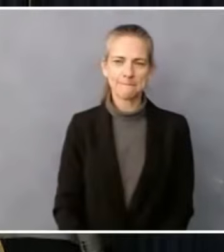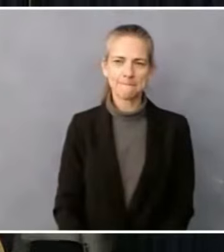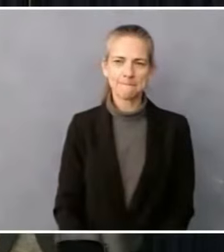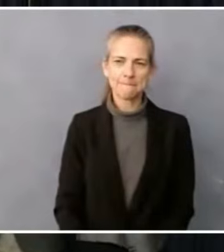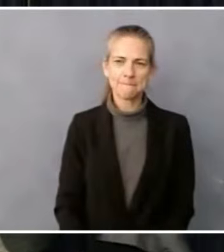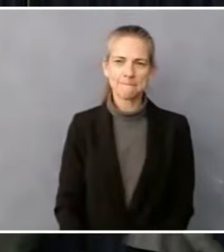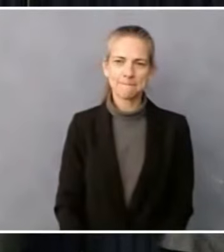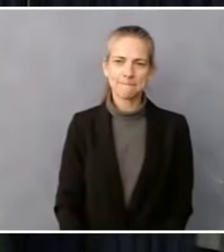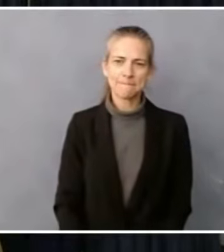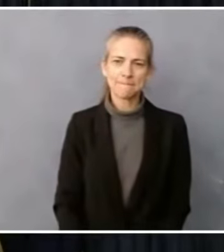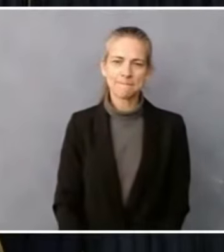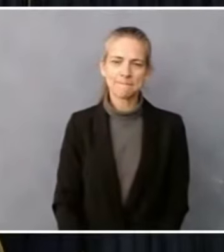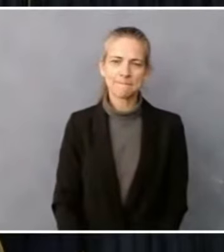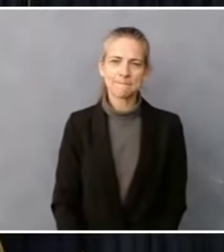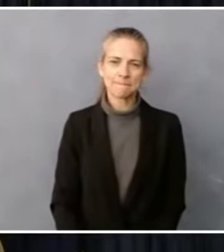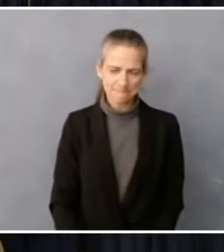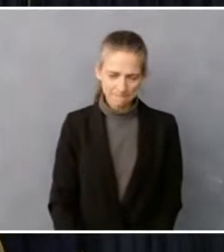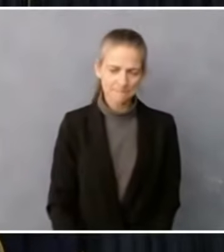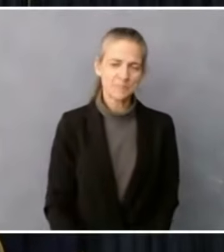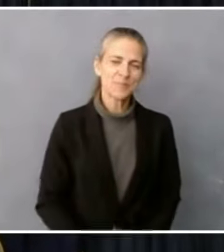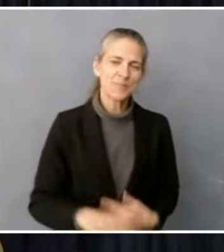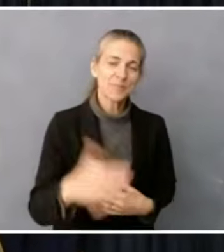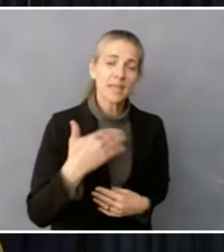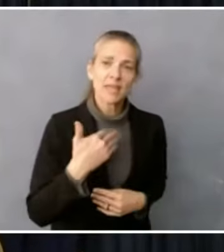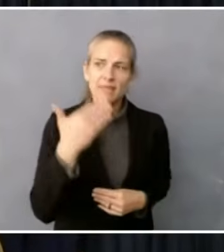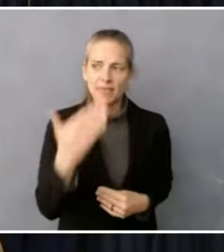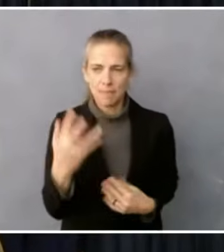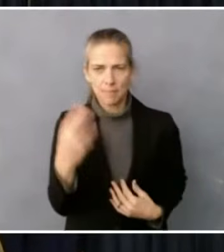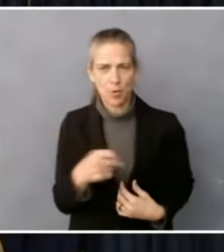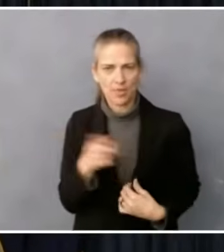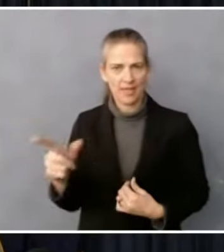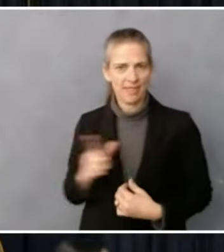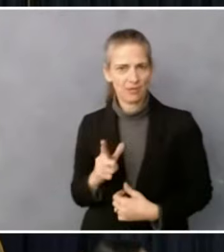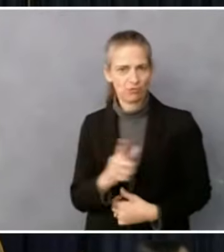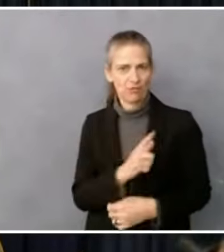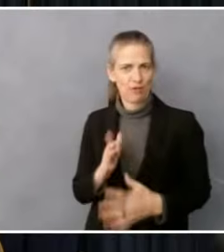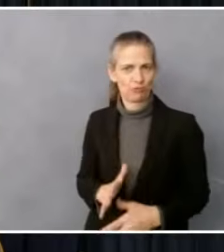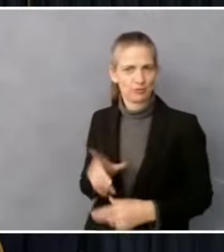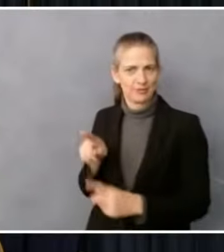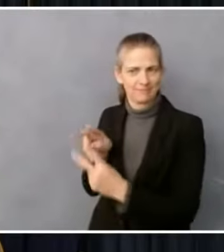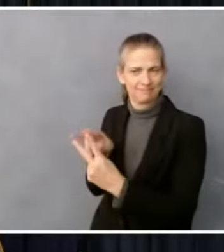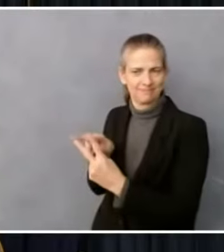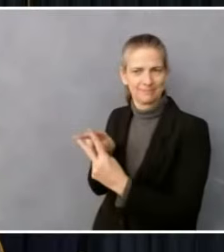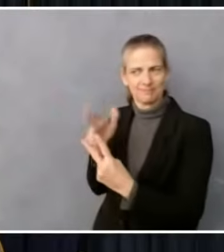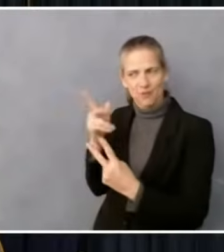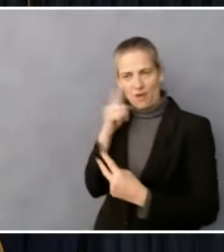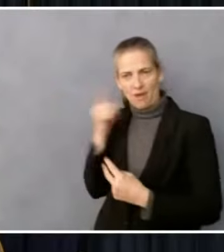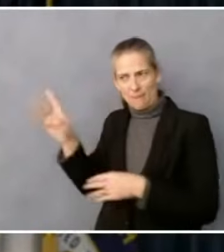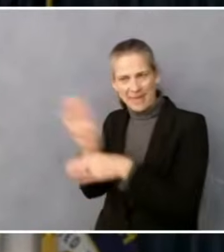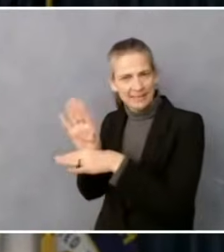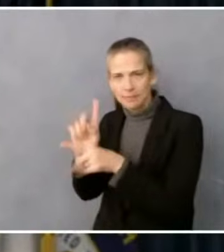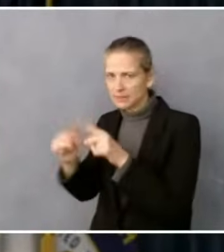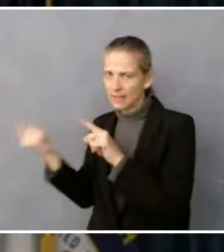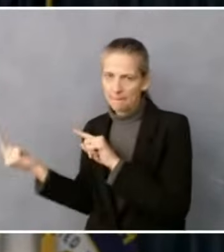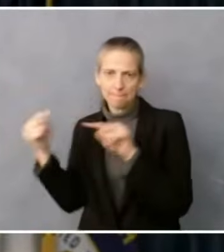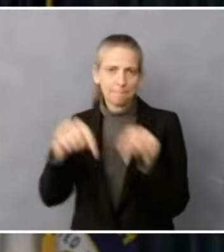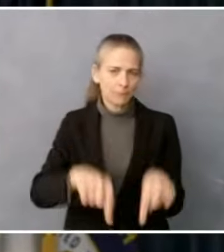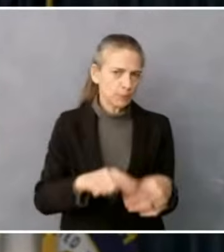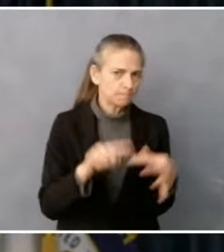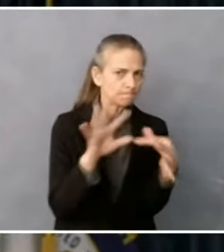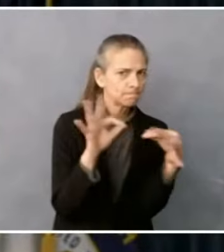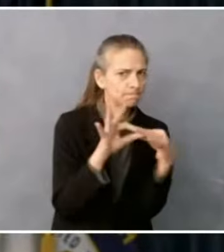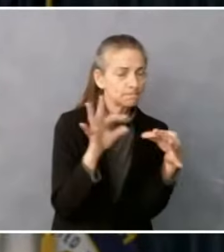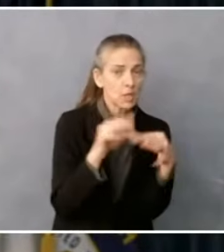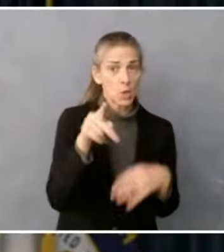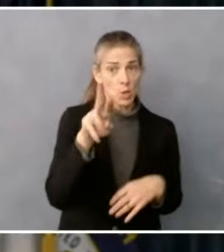All right. We want to thank both of those legislators for taking time out of their busy schedule. Pre-K for all is something